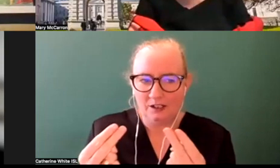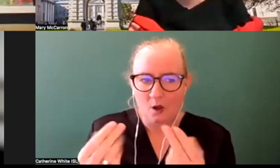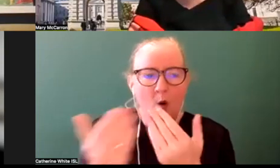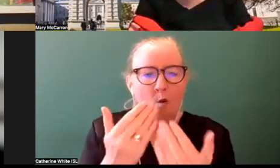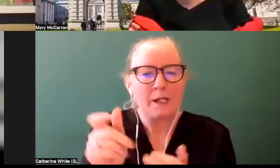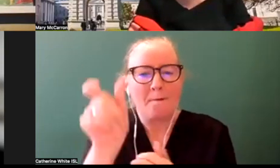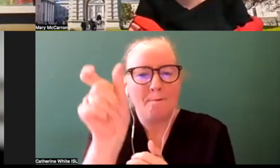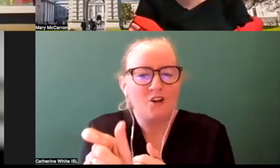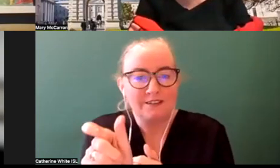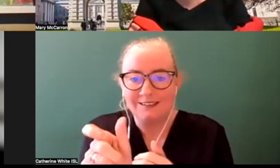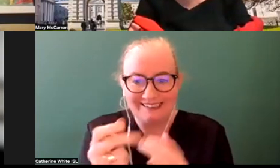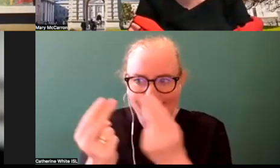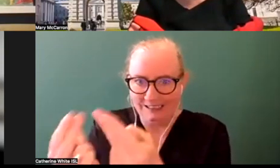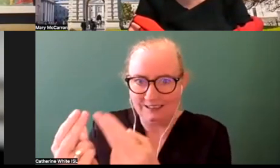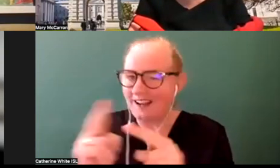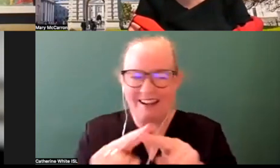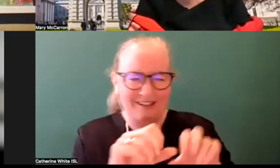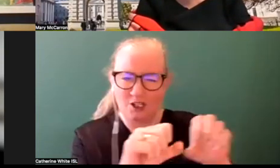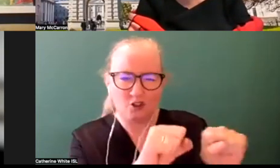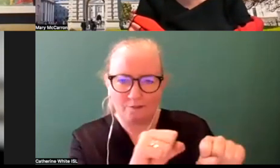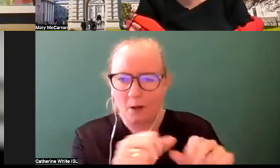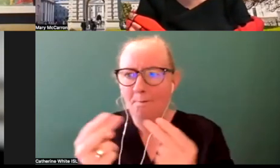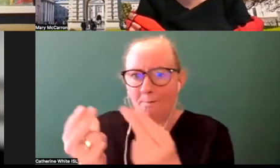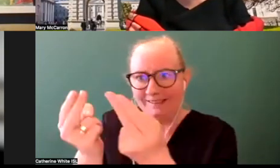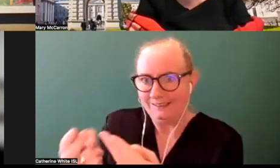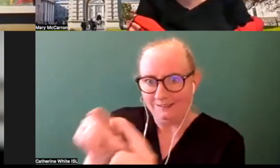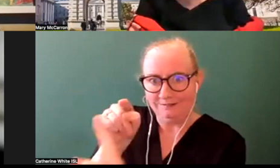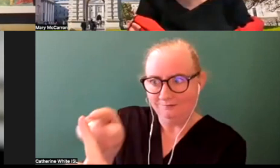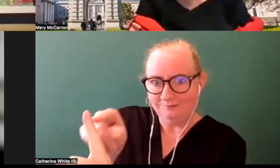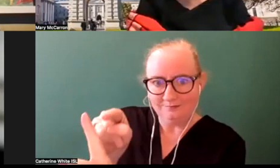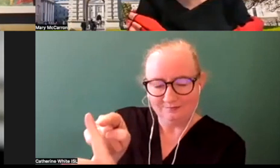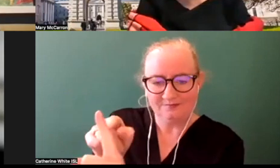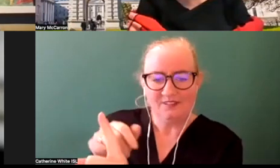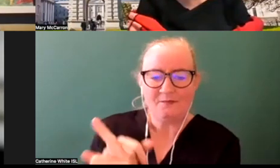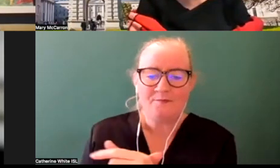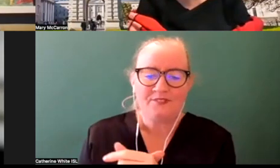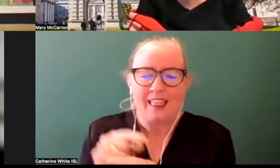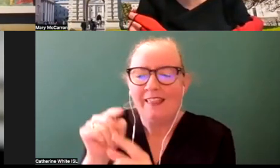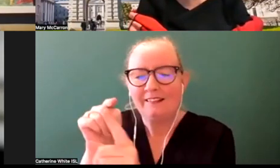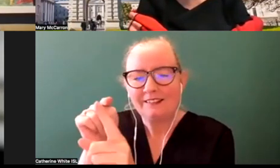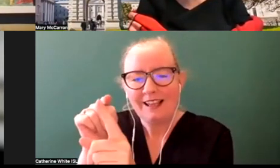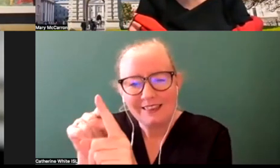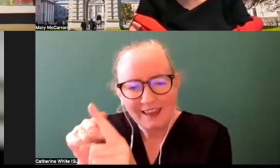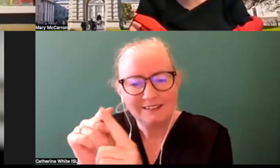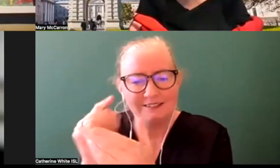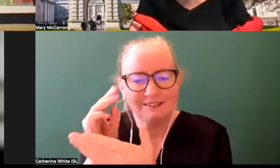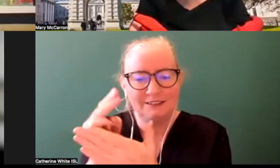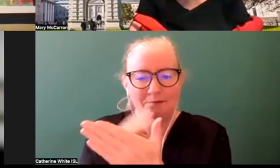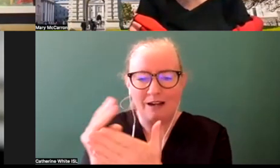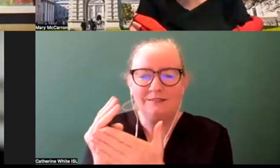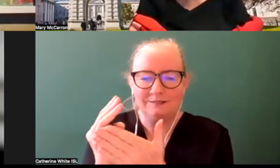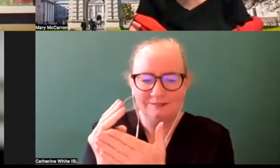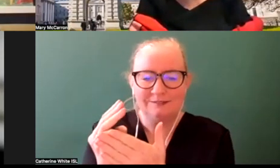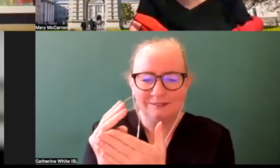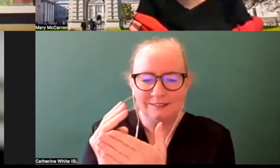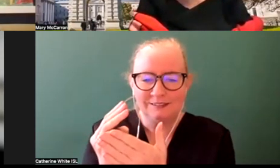the person requires, not the service, but the actual person. And that was something that came out